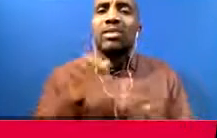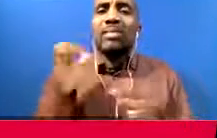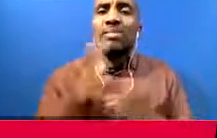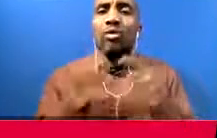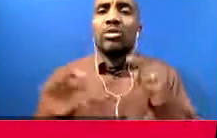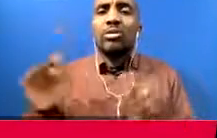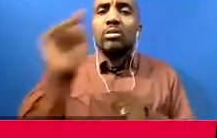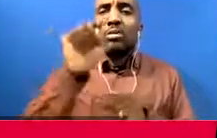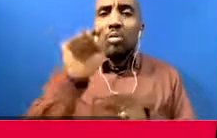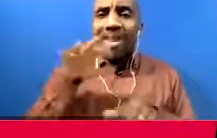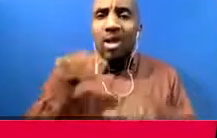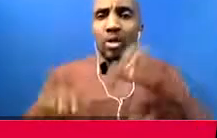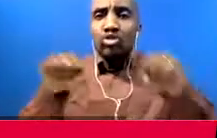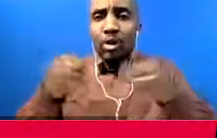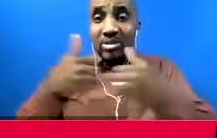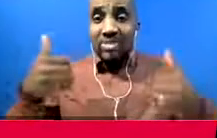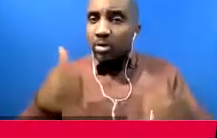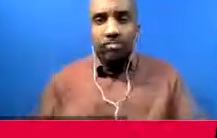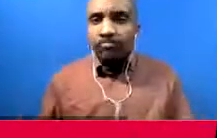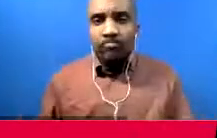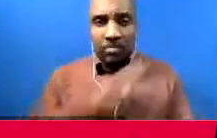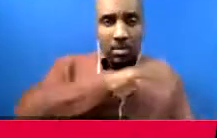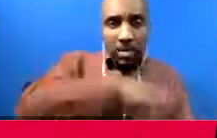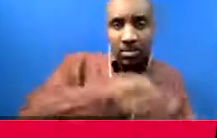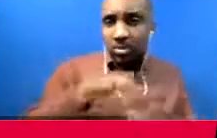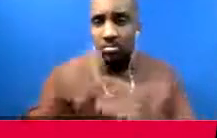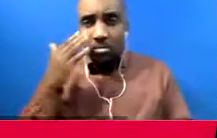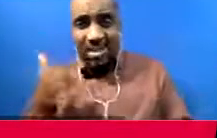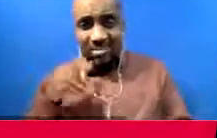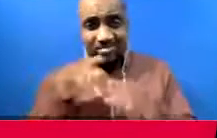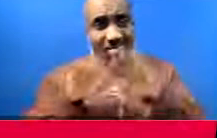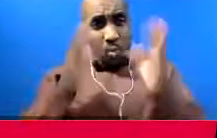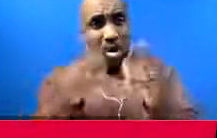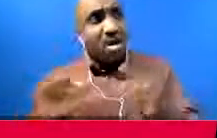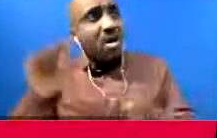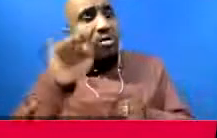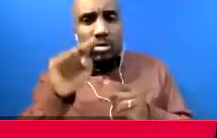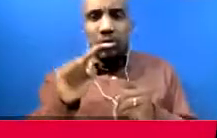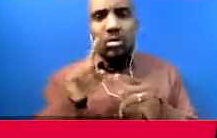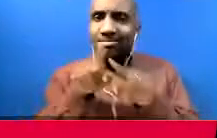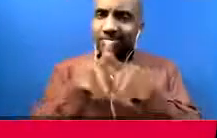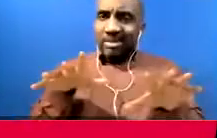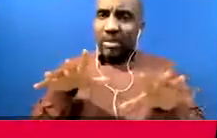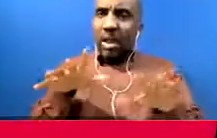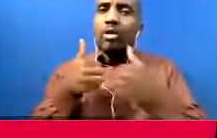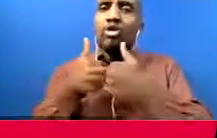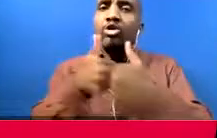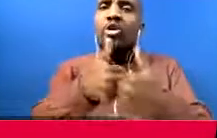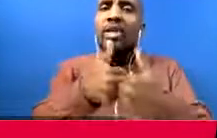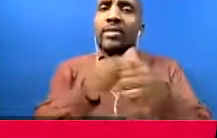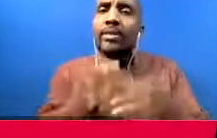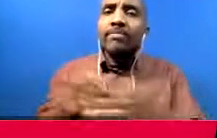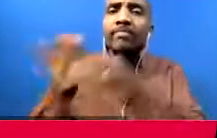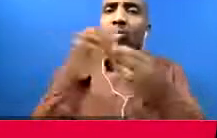we're able to connect these struggles against the same evils in different situations and show solidarity based on that. So, and then also when